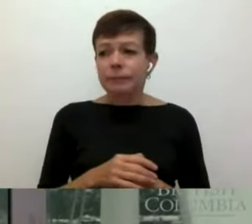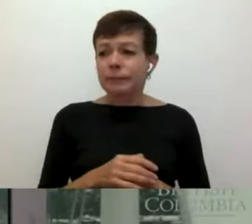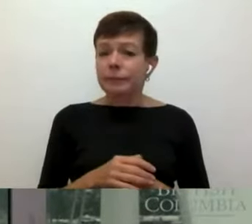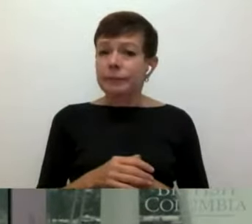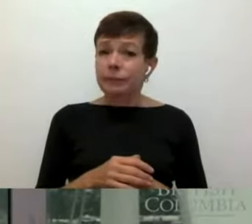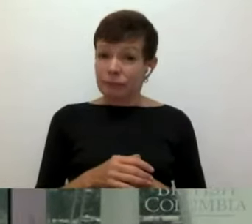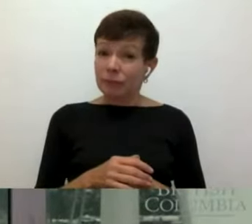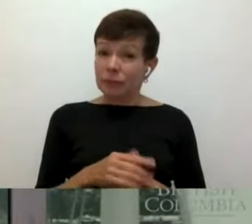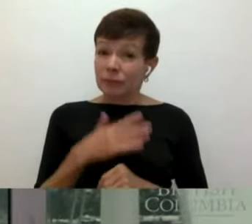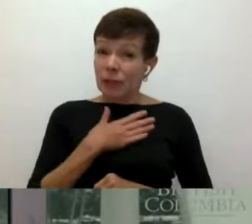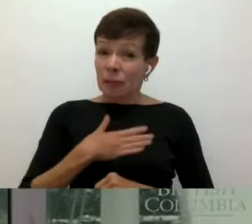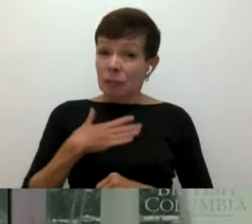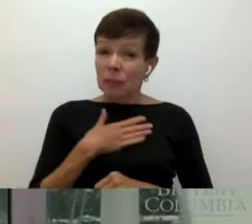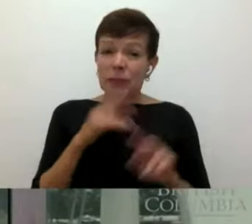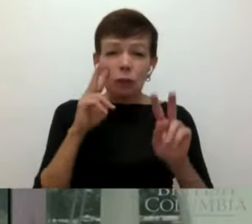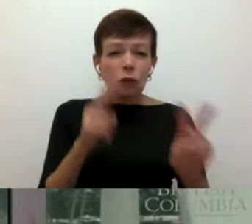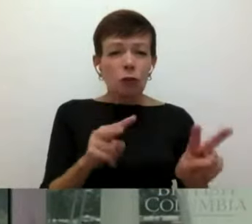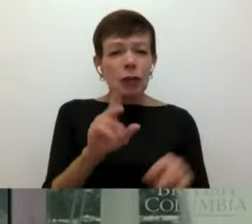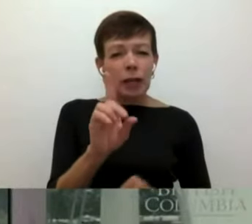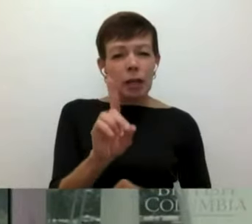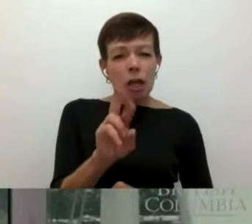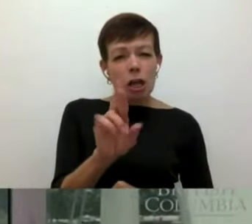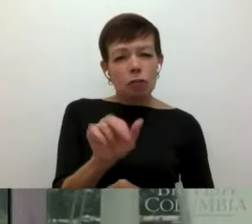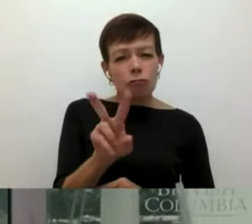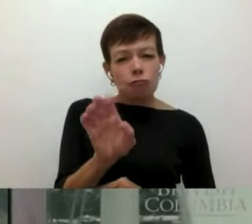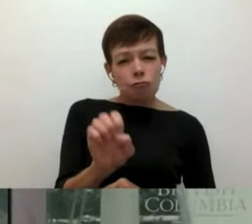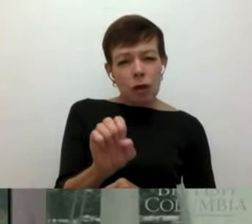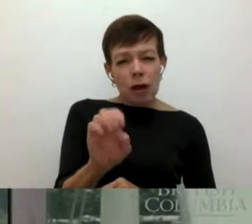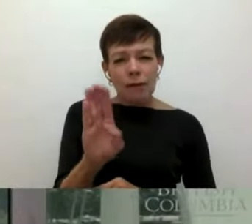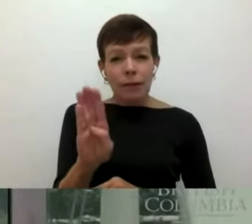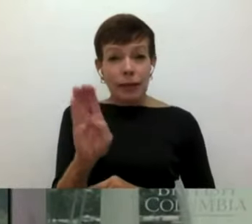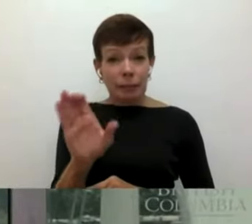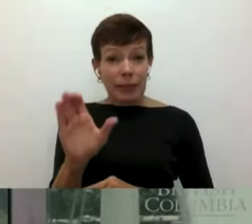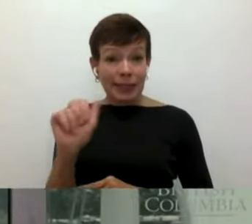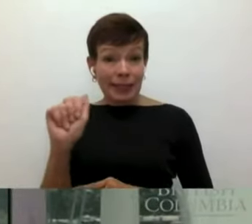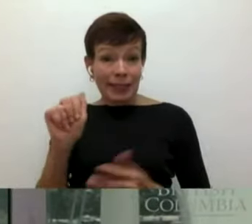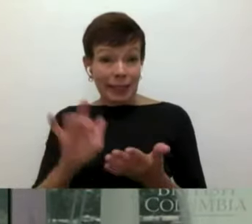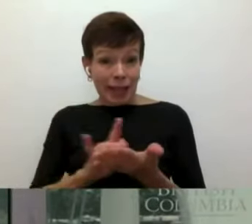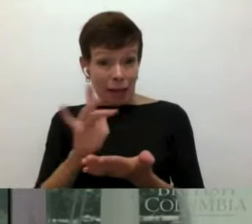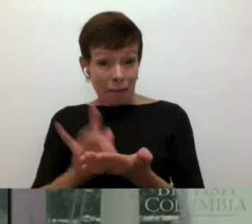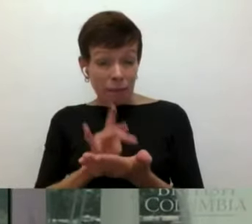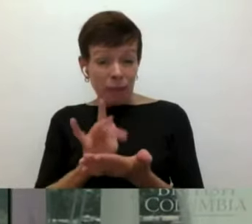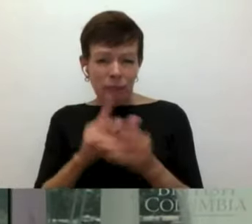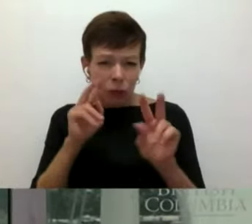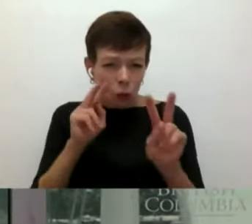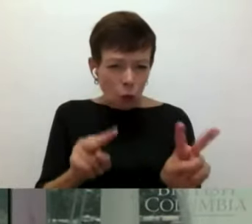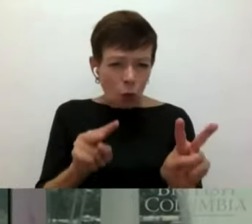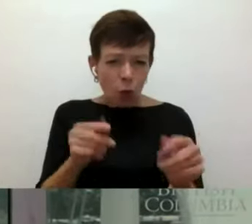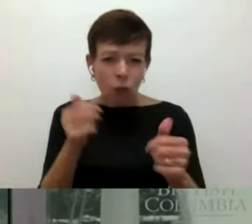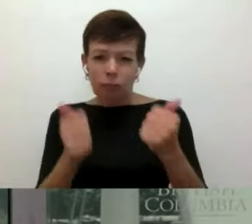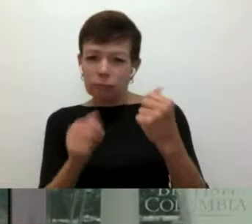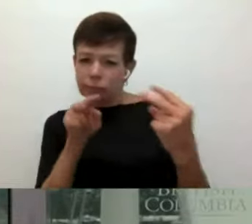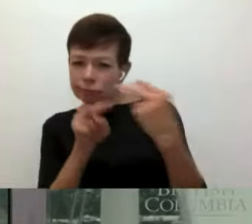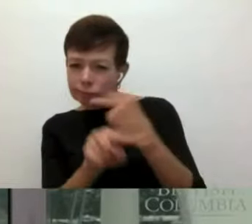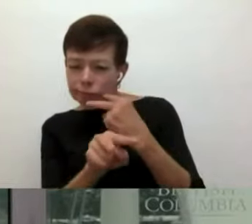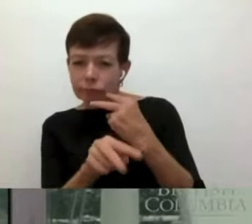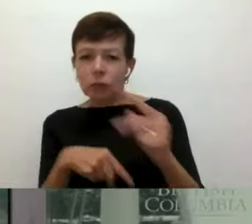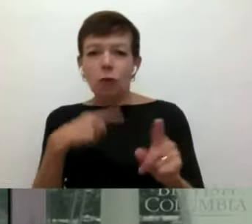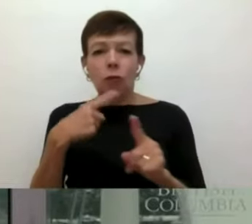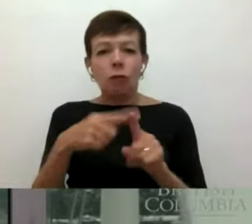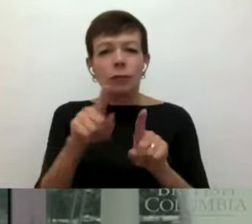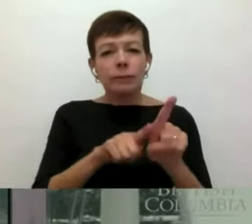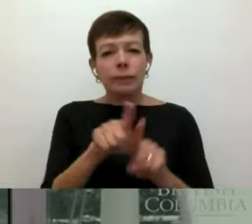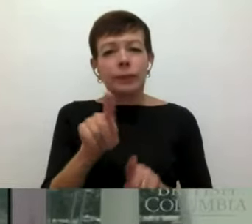urging everyone to continue to check on road closures from On the Drive BC app, and report wildfires using the BC